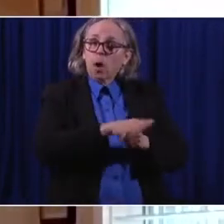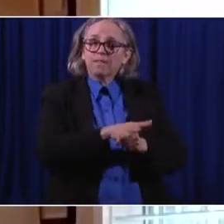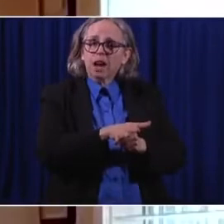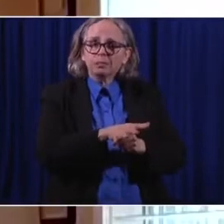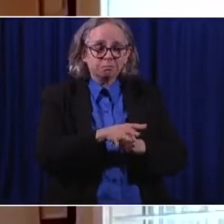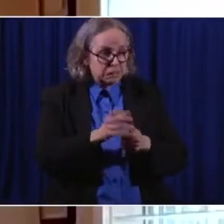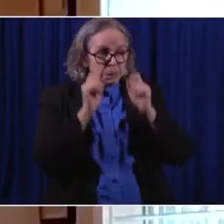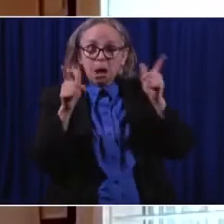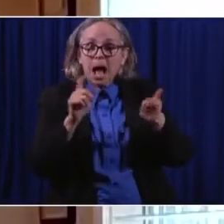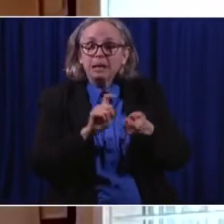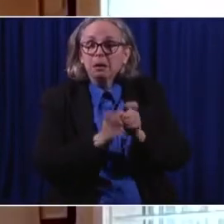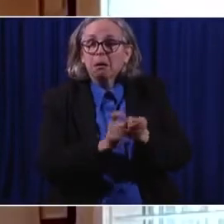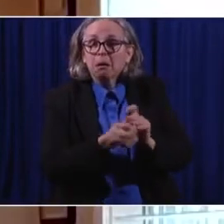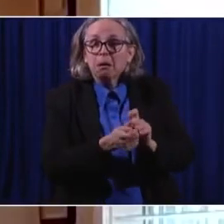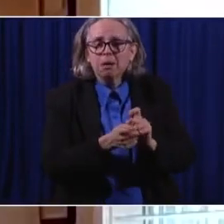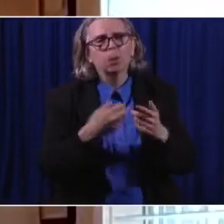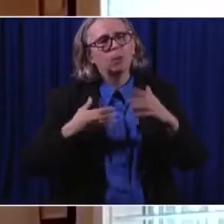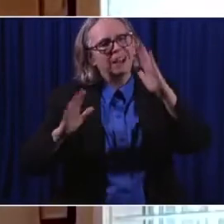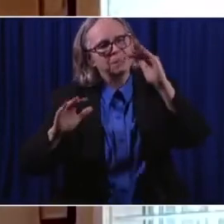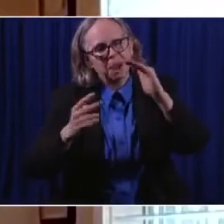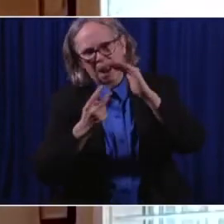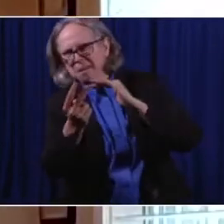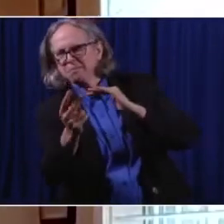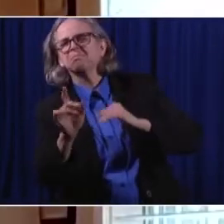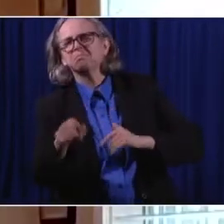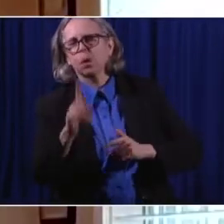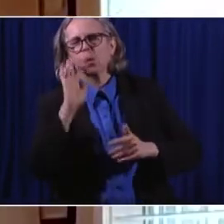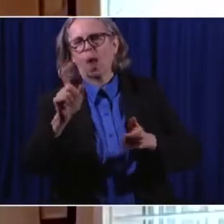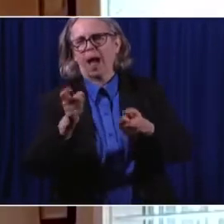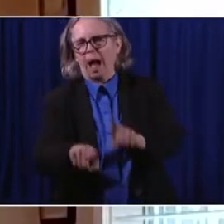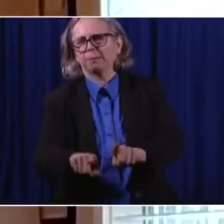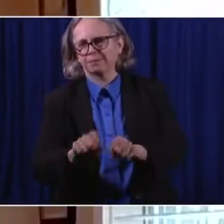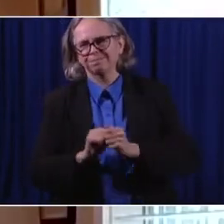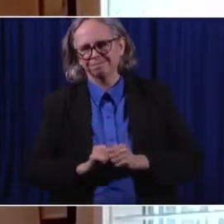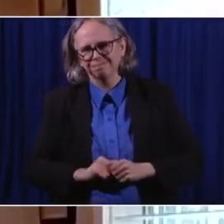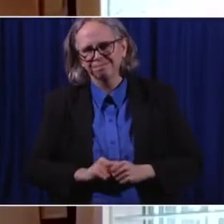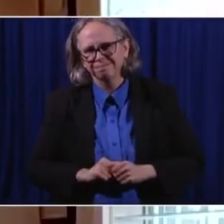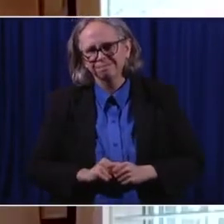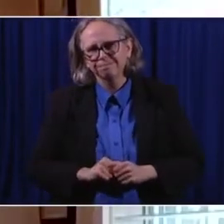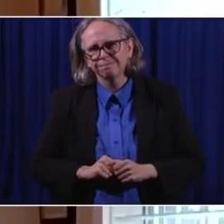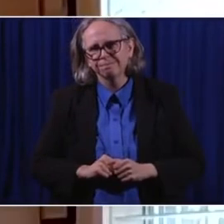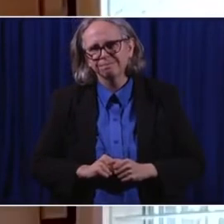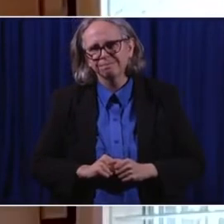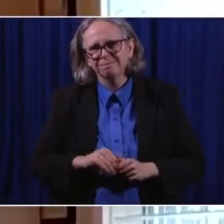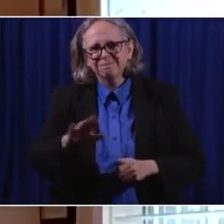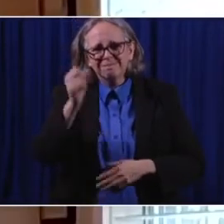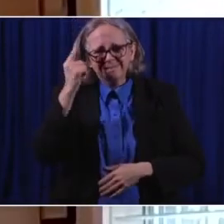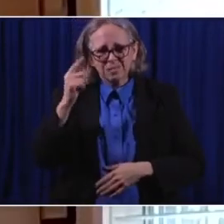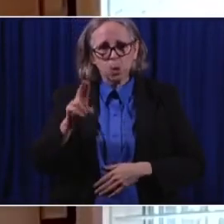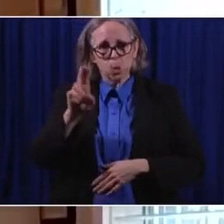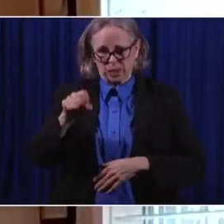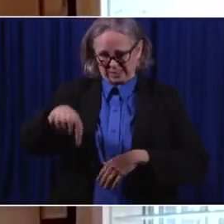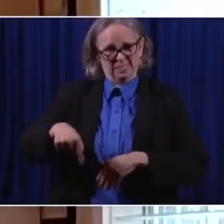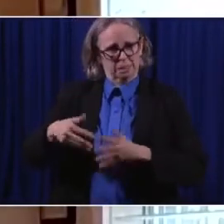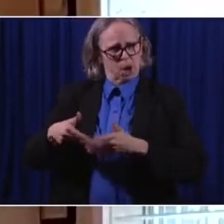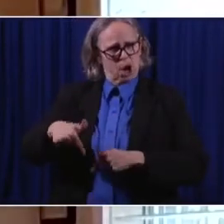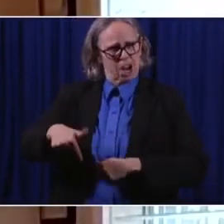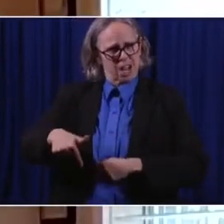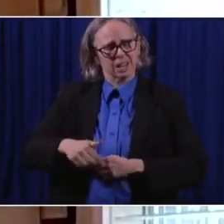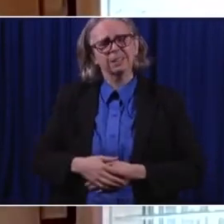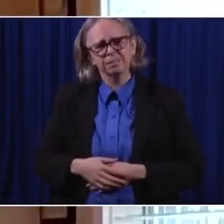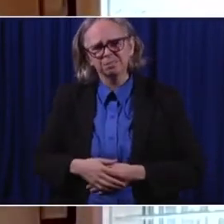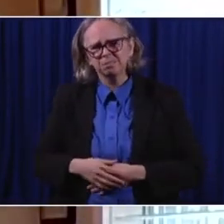virus. Here in the United States, we rely very much on the CDC for the